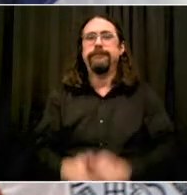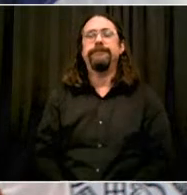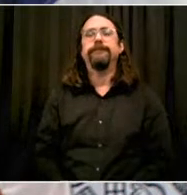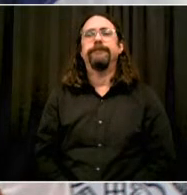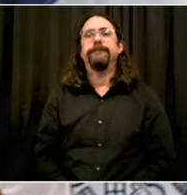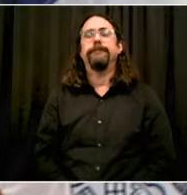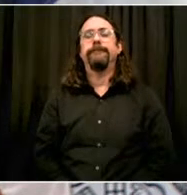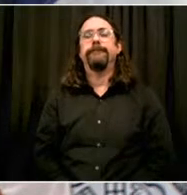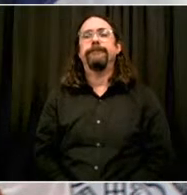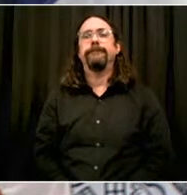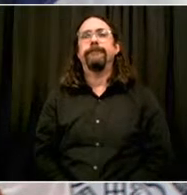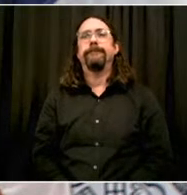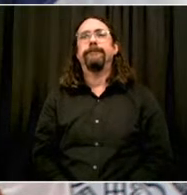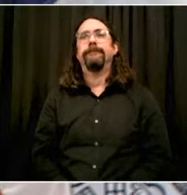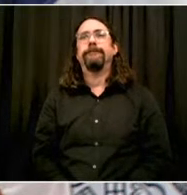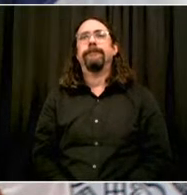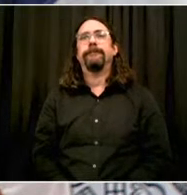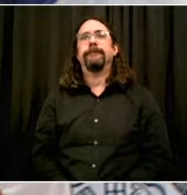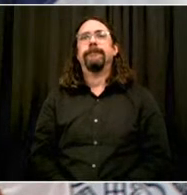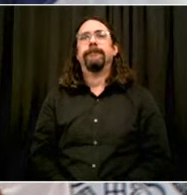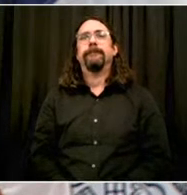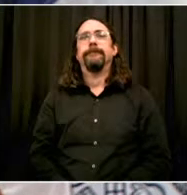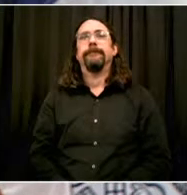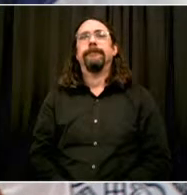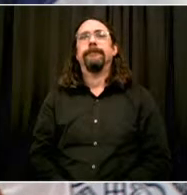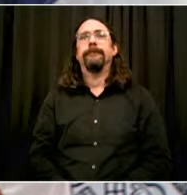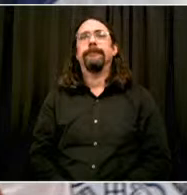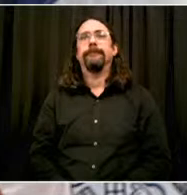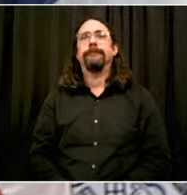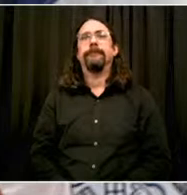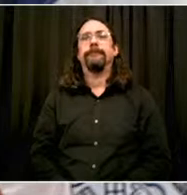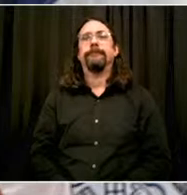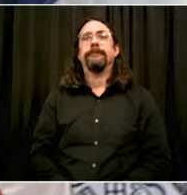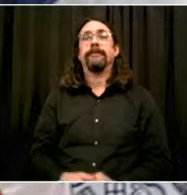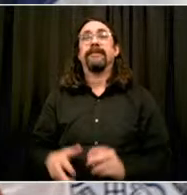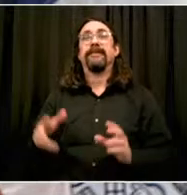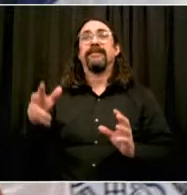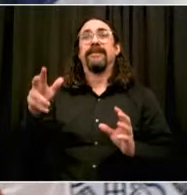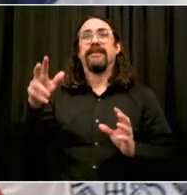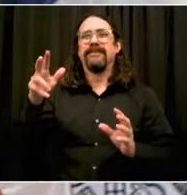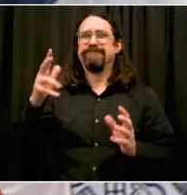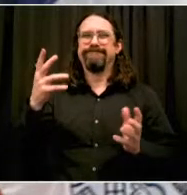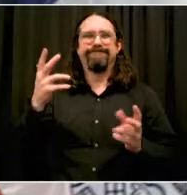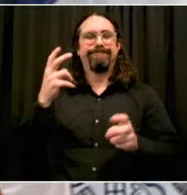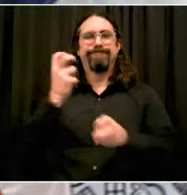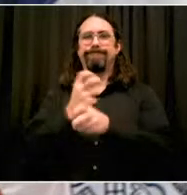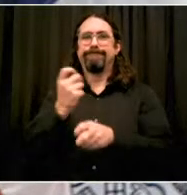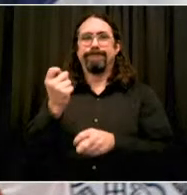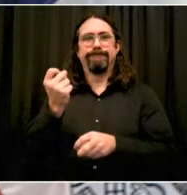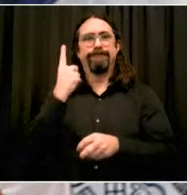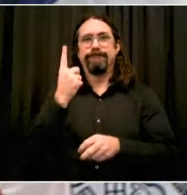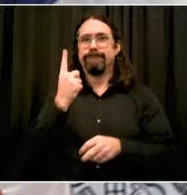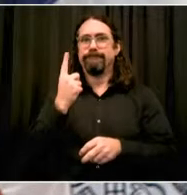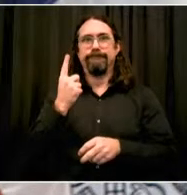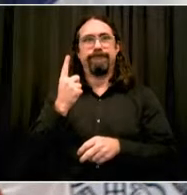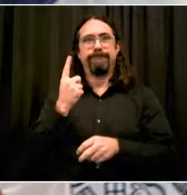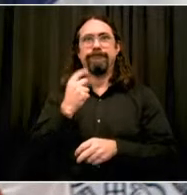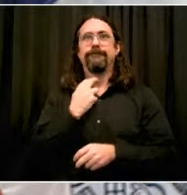we had a low in summer which was decided, but shouldn't every possibility have been explored so that could